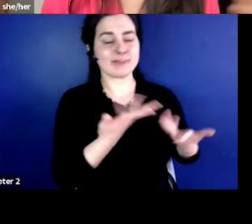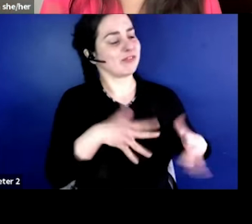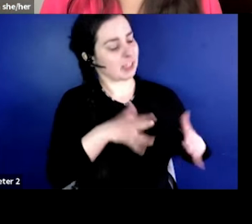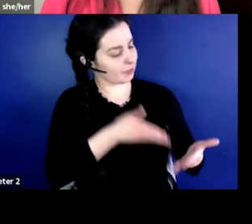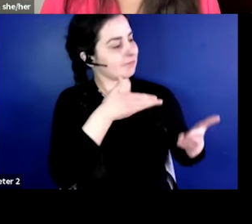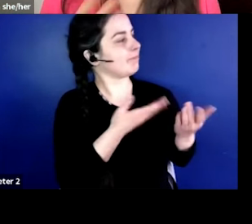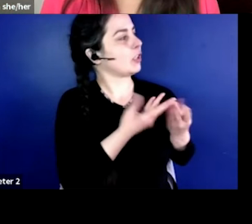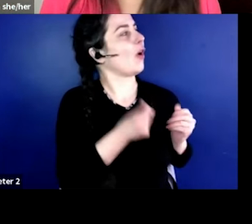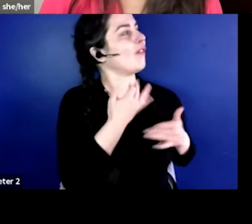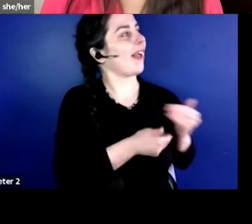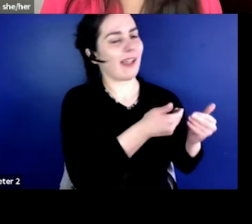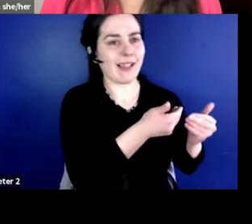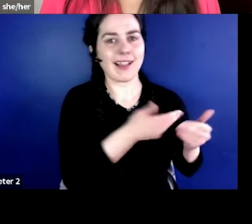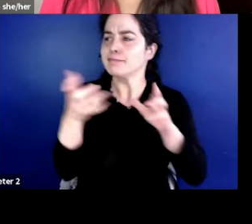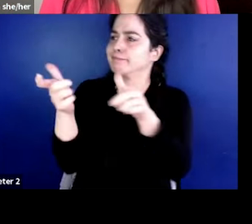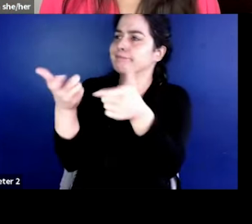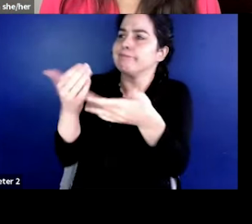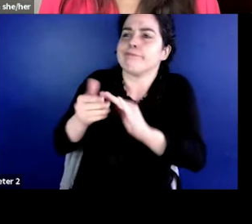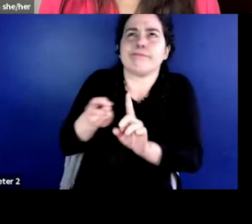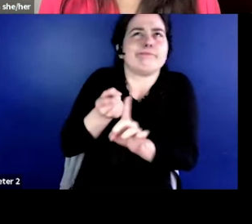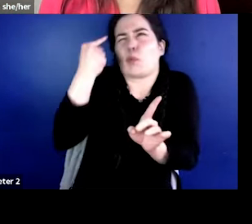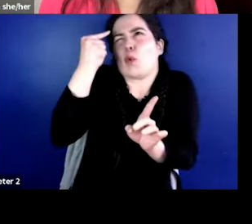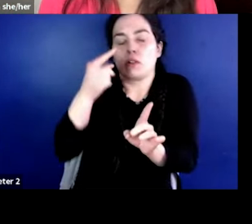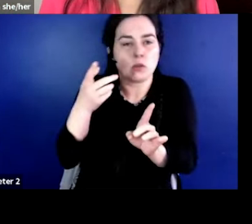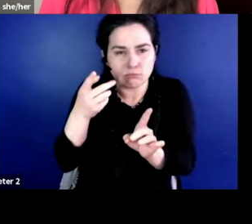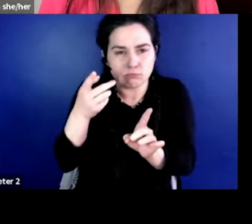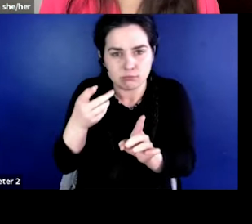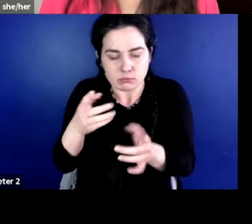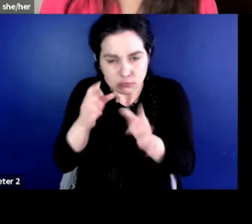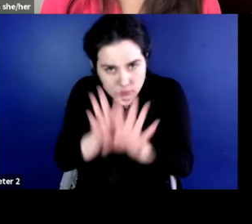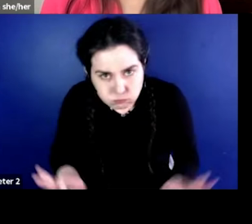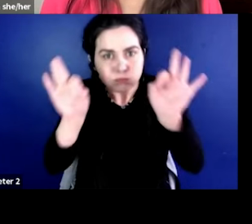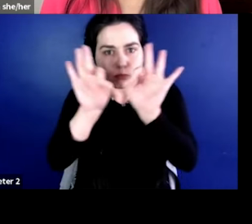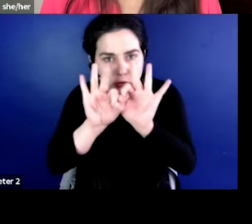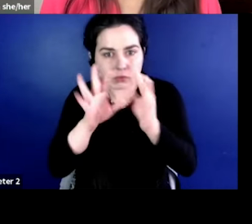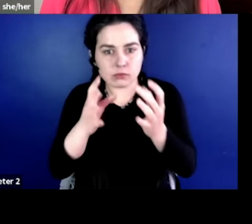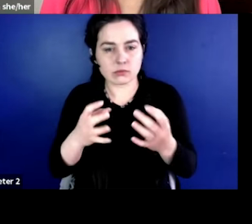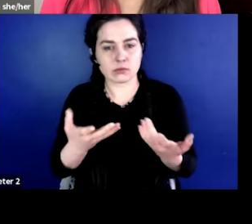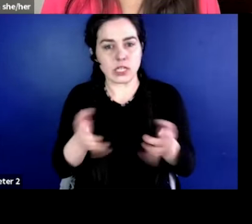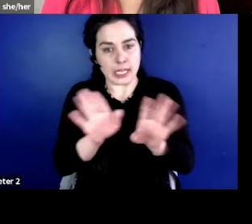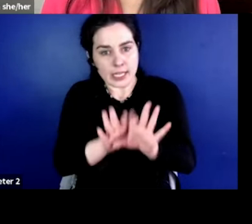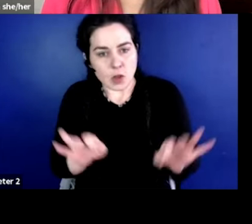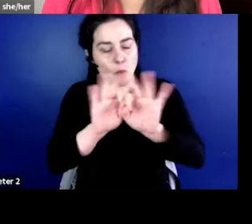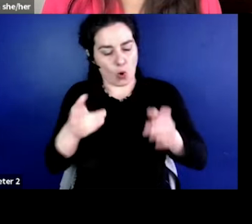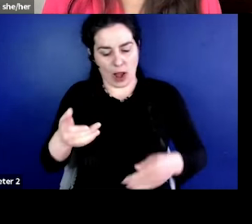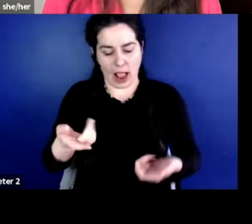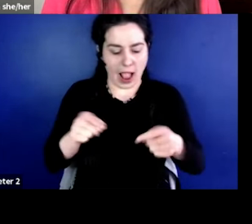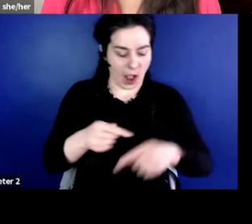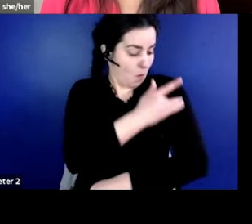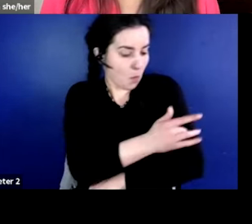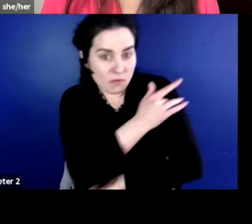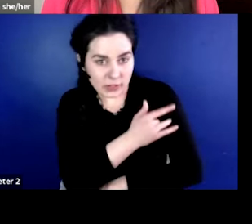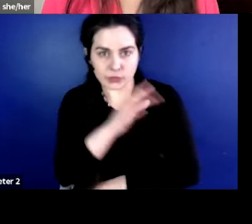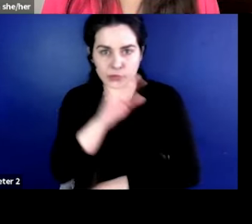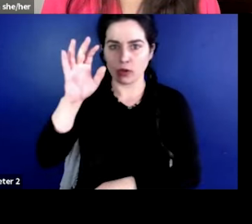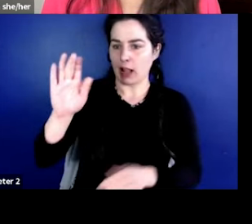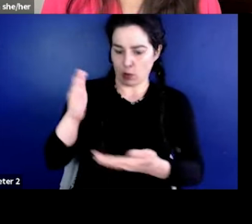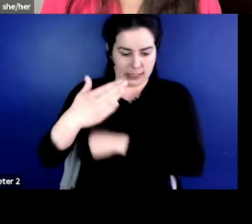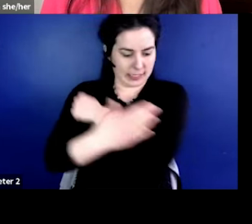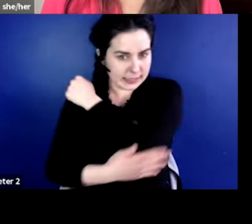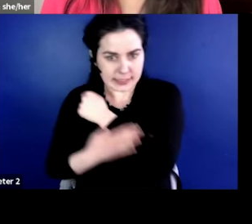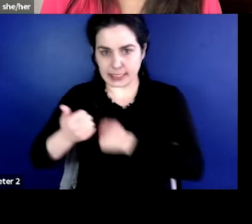matters. So it matters on the budgets that sexual assault centers get. It matters what happens on the provincial and federal and